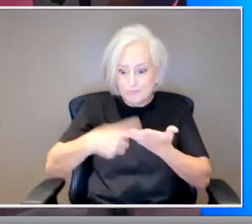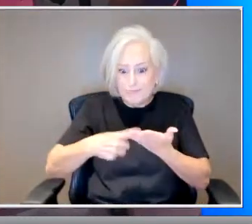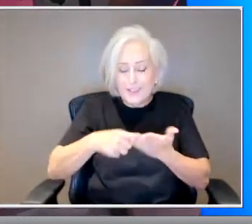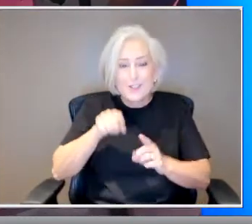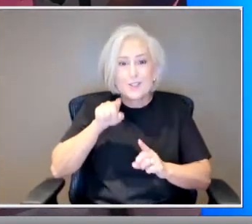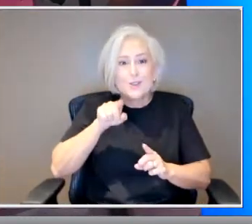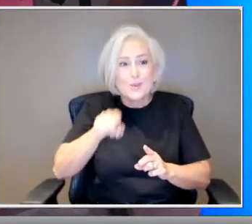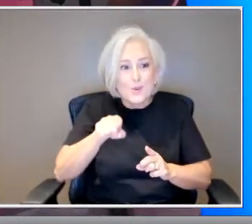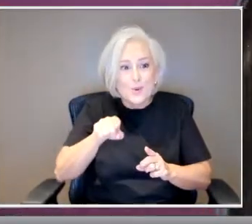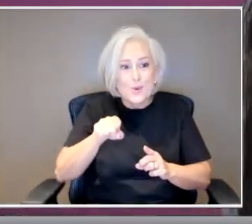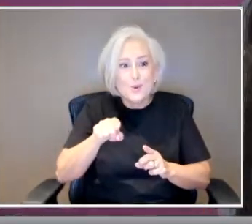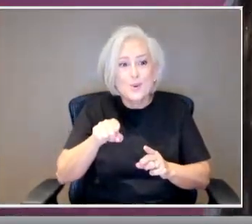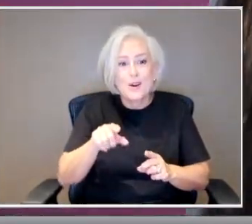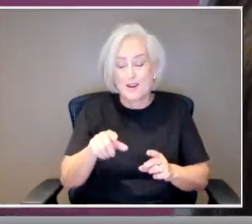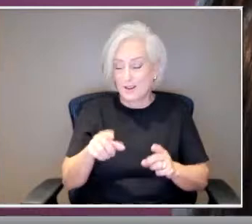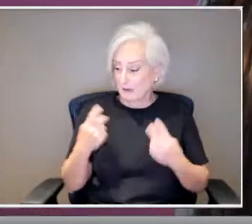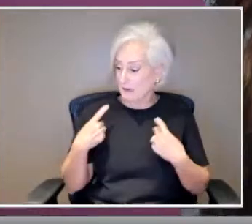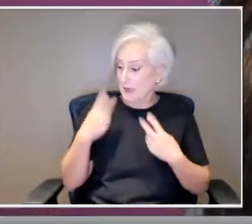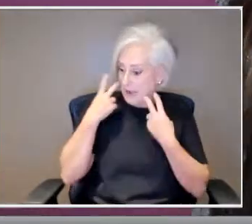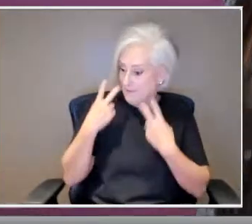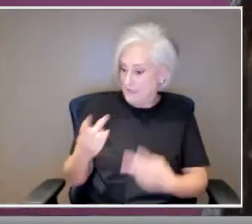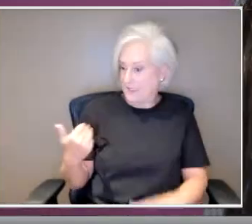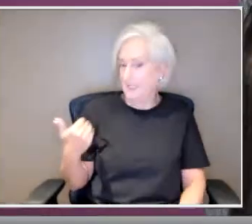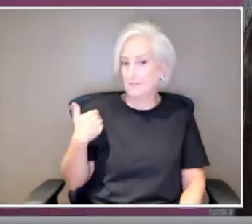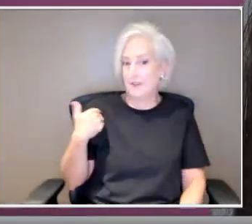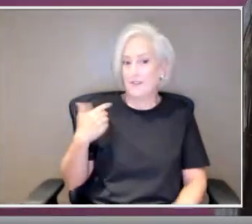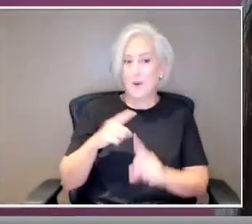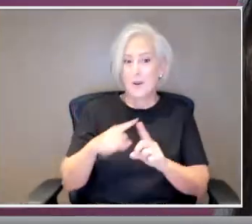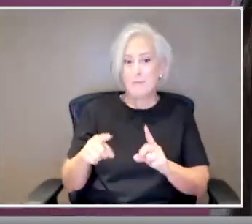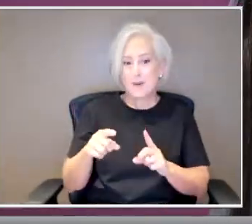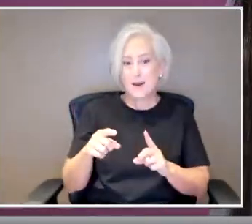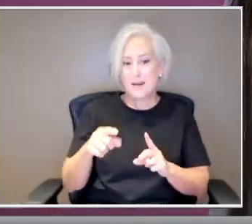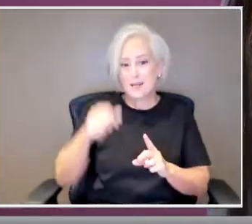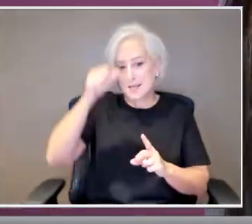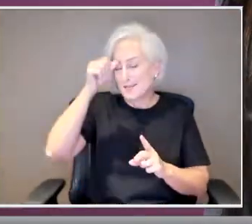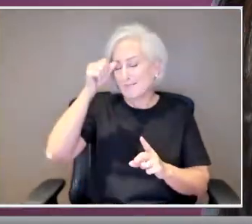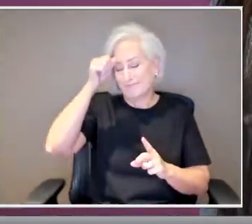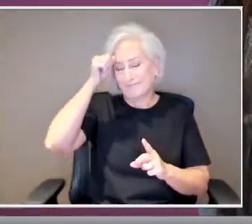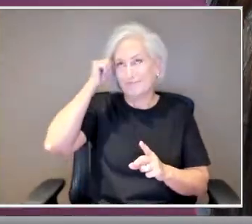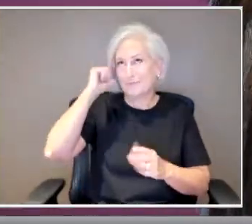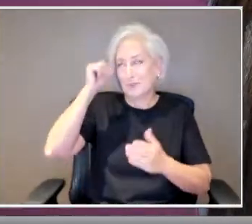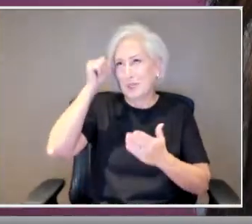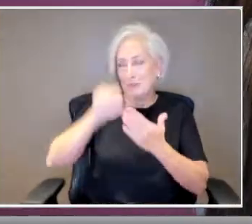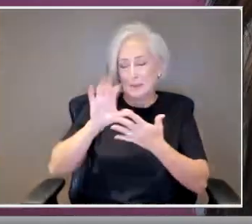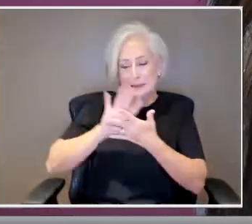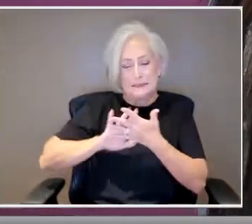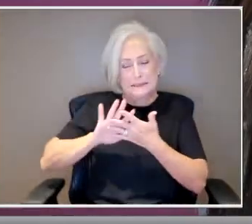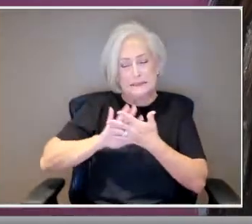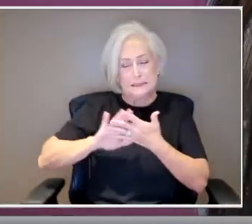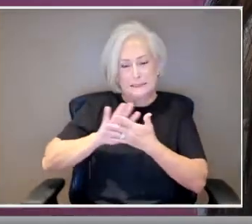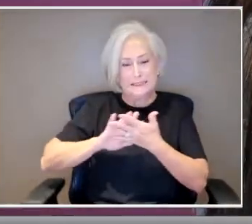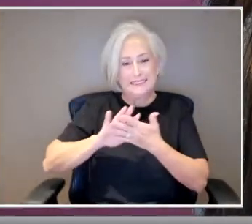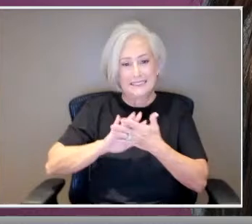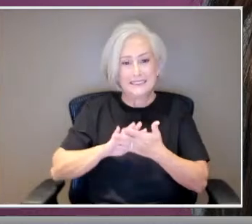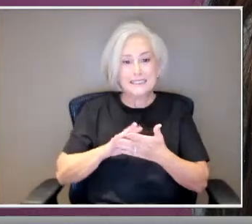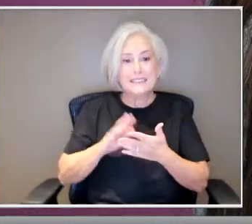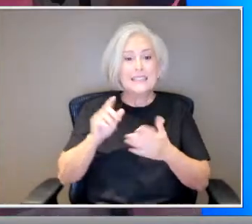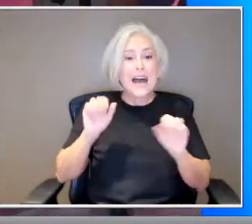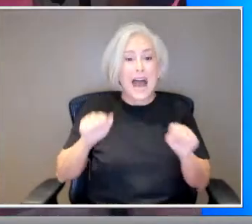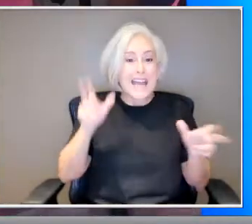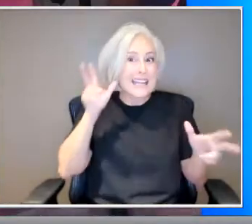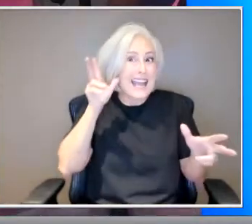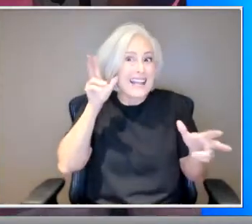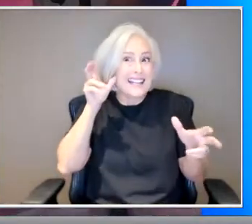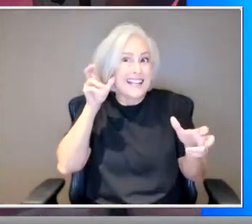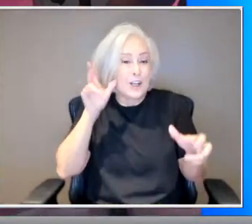I've seen it, but my memory's not too good on that end. Yeah. I've seen it, but I can hear it. Yes, and we're going to get to